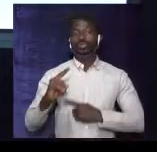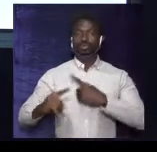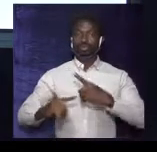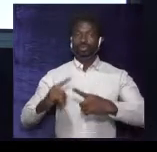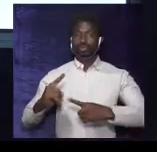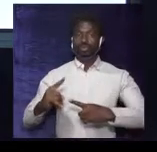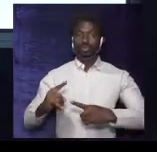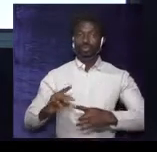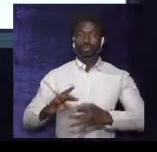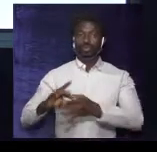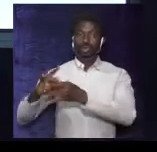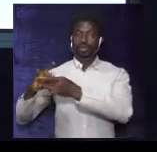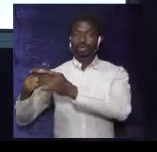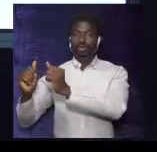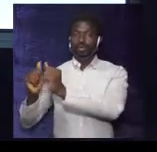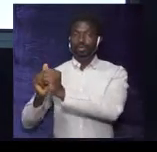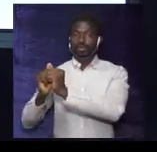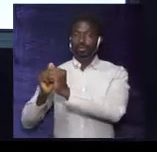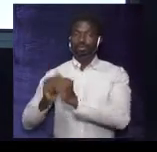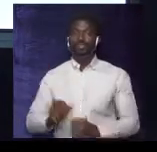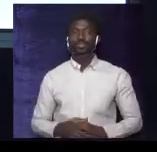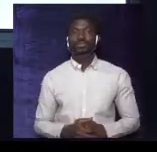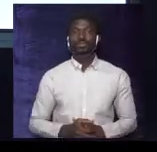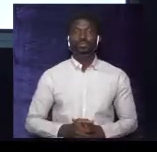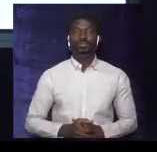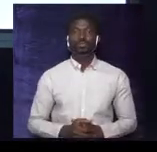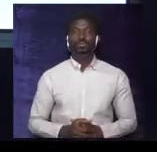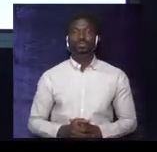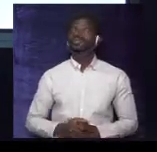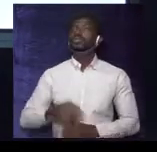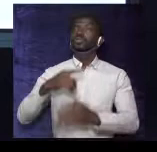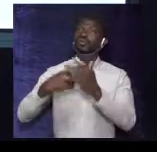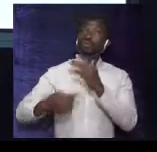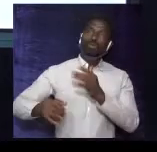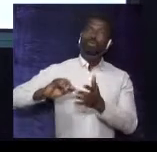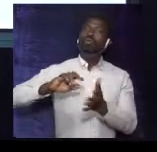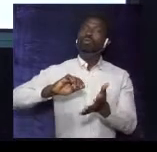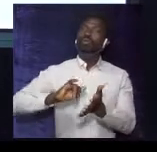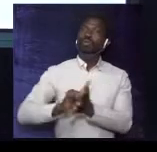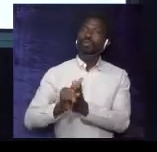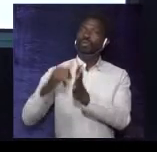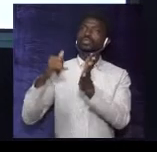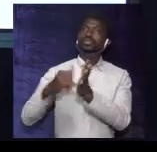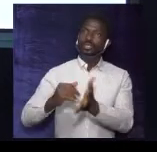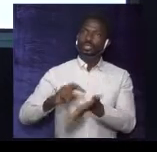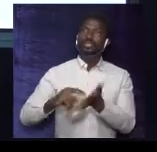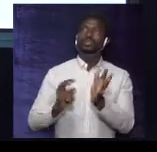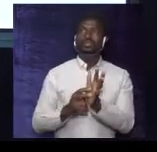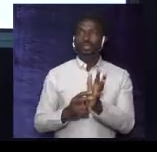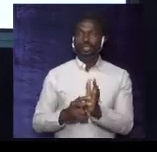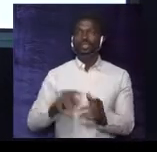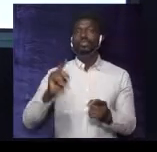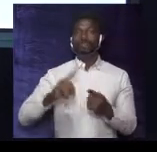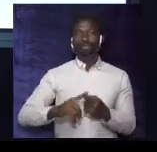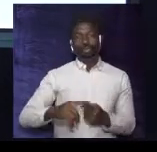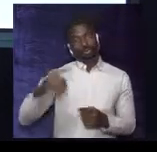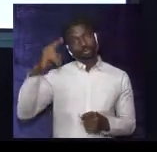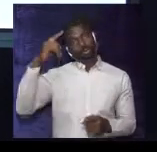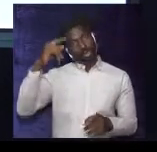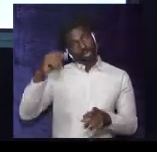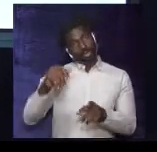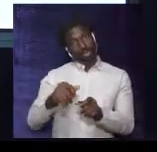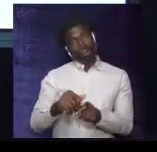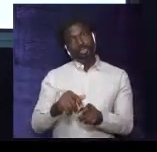Another one is go along with. Go along with. What does it mean?